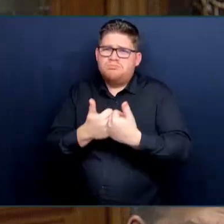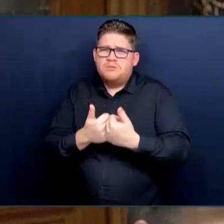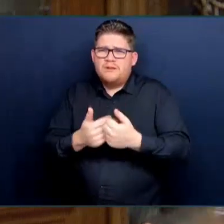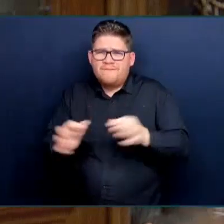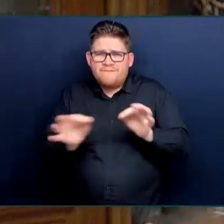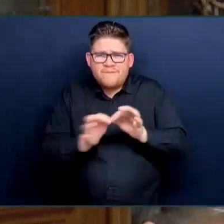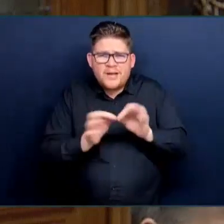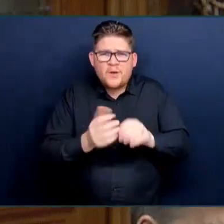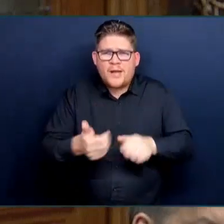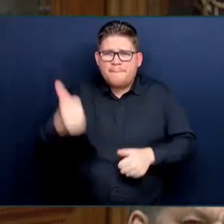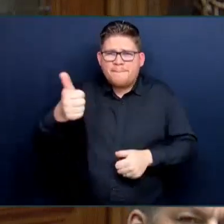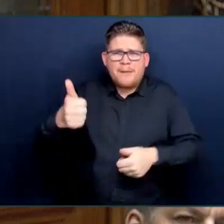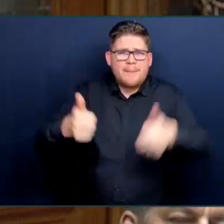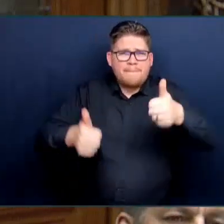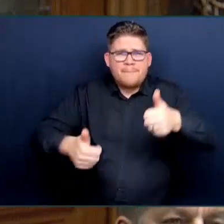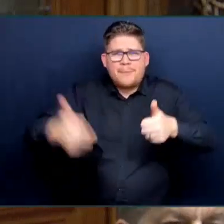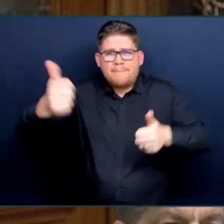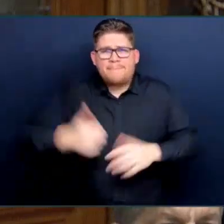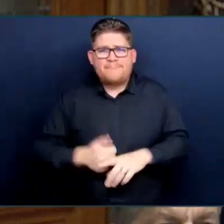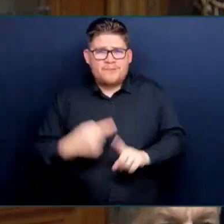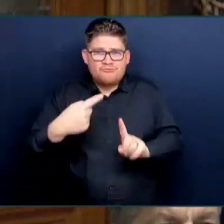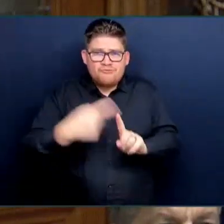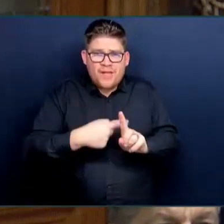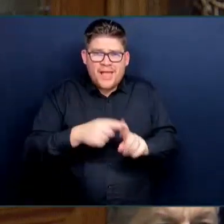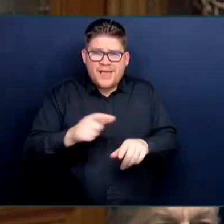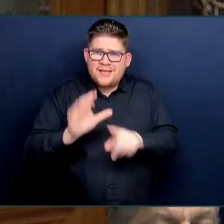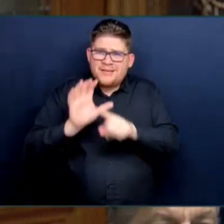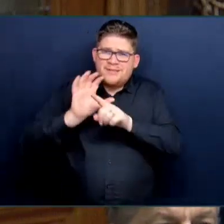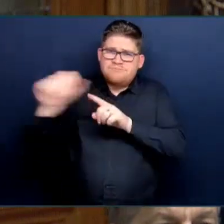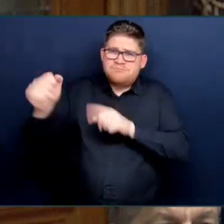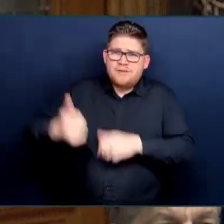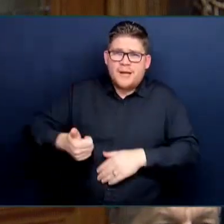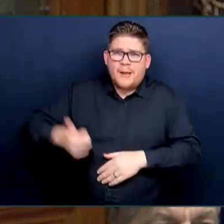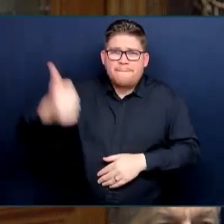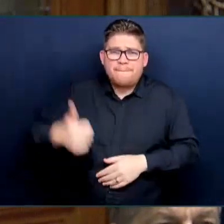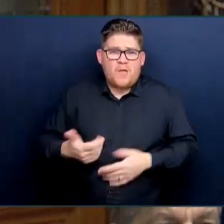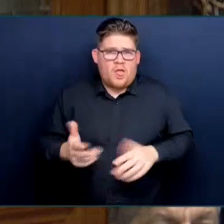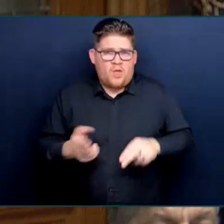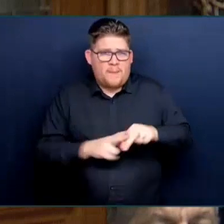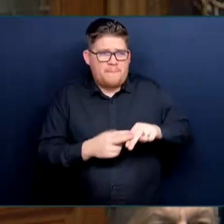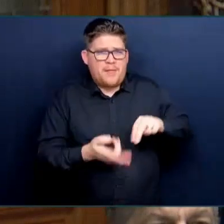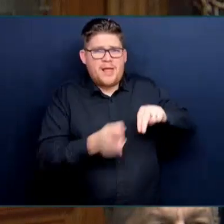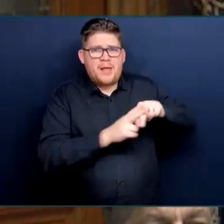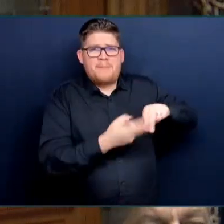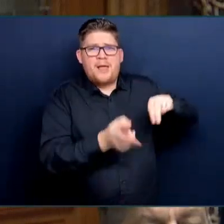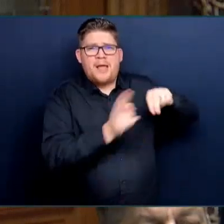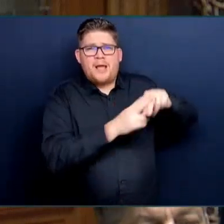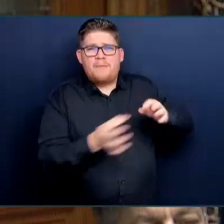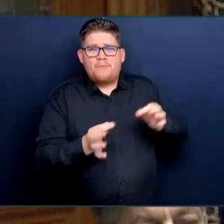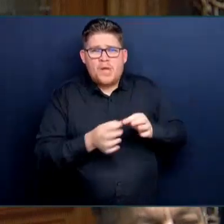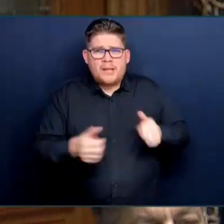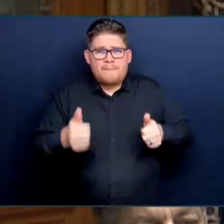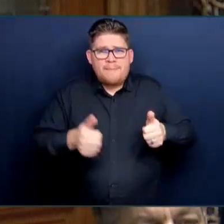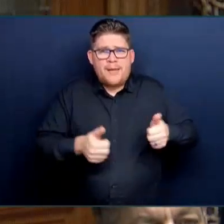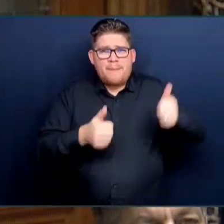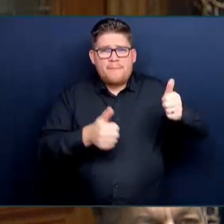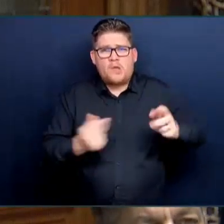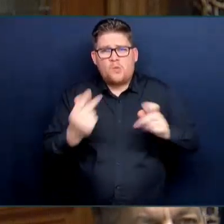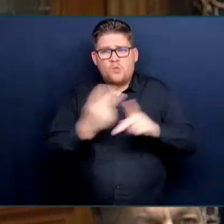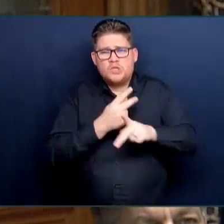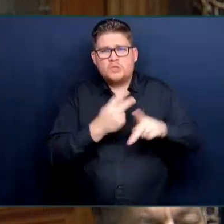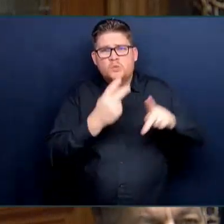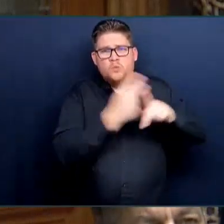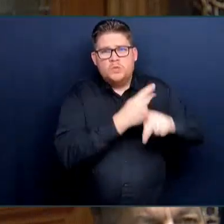a housing market that was already unaffordable, and a system that operates from a starting